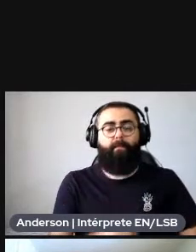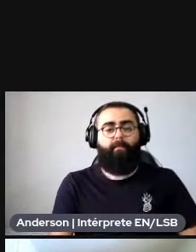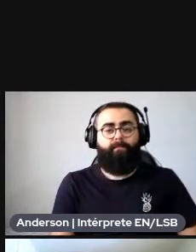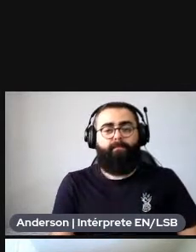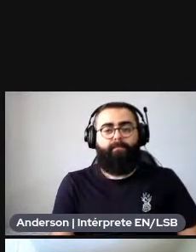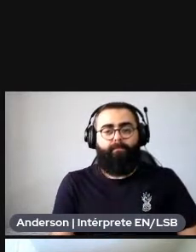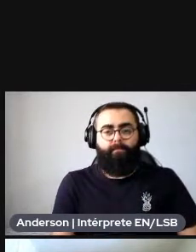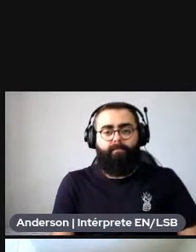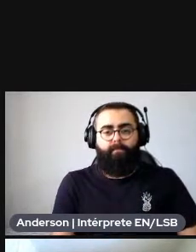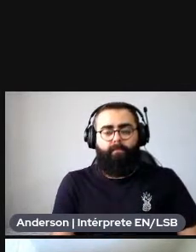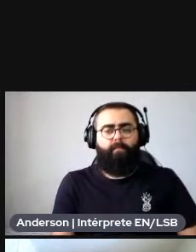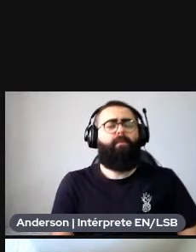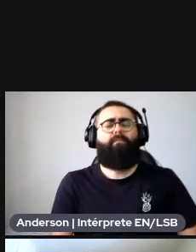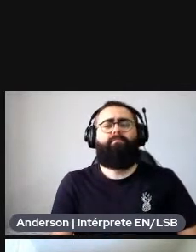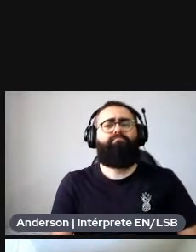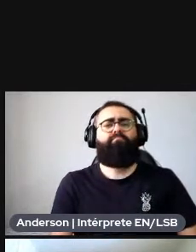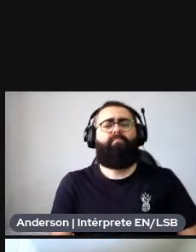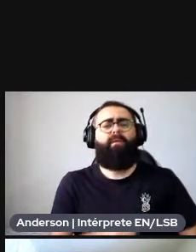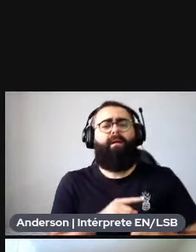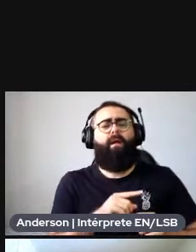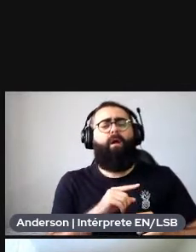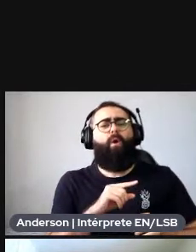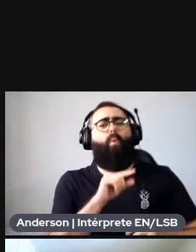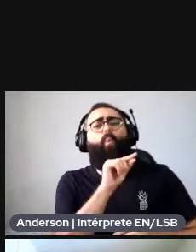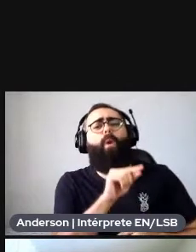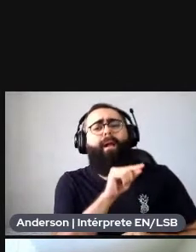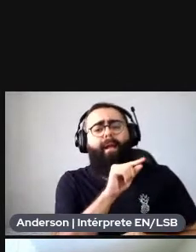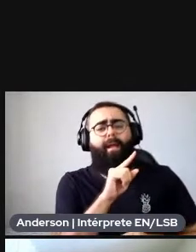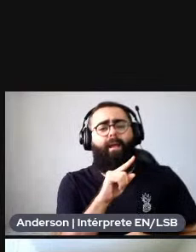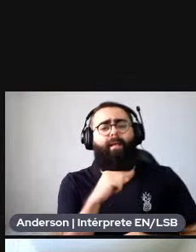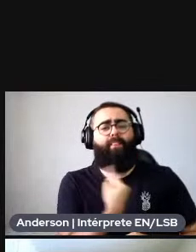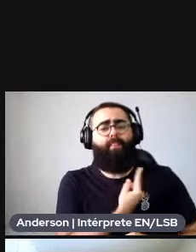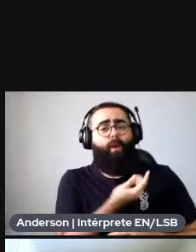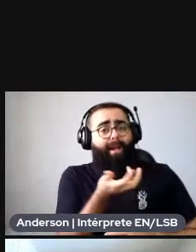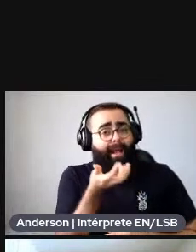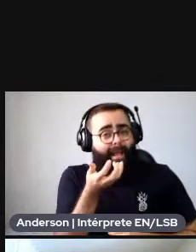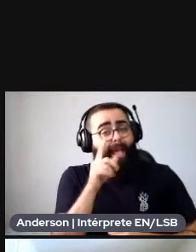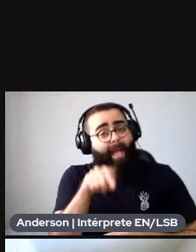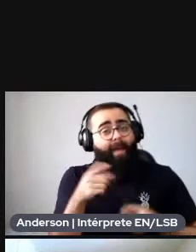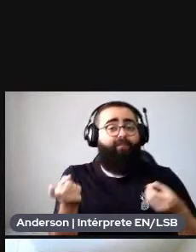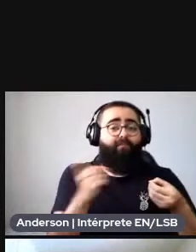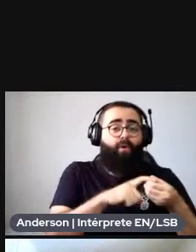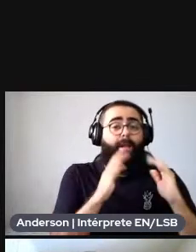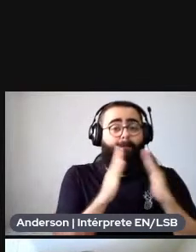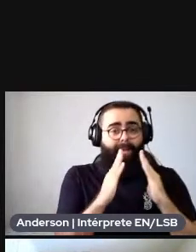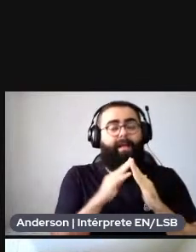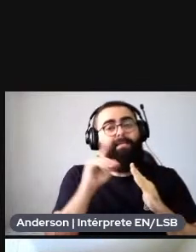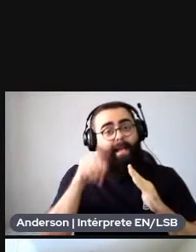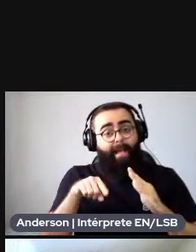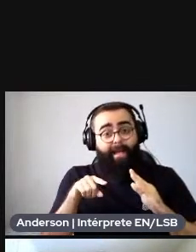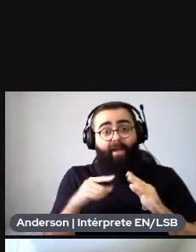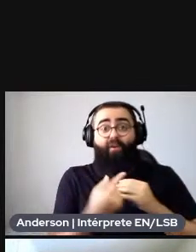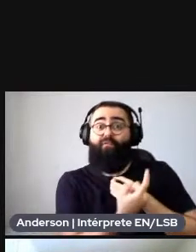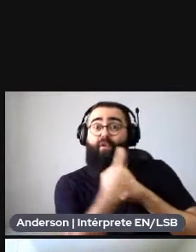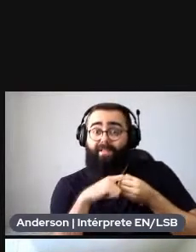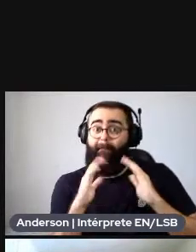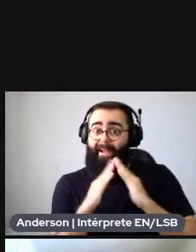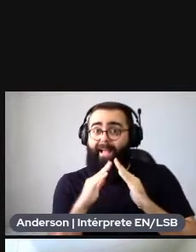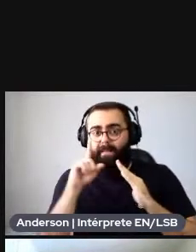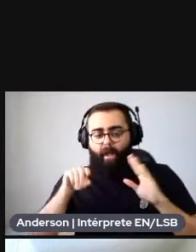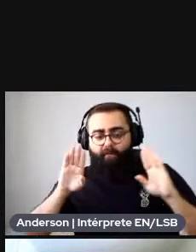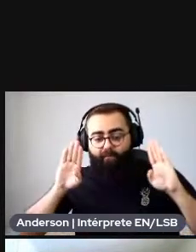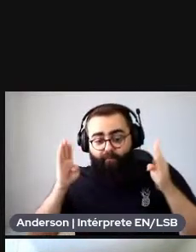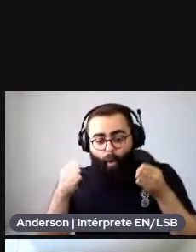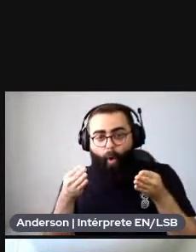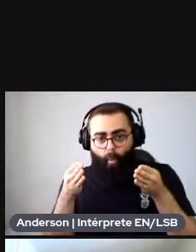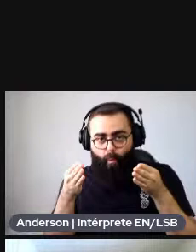is regresar a casa in focus. Lo que refers to